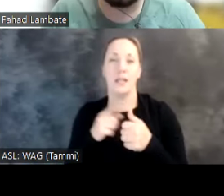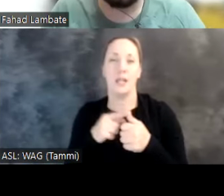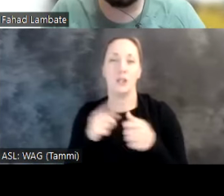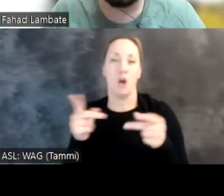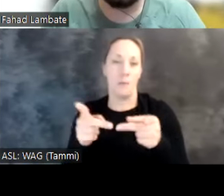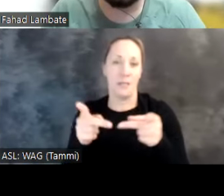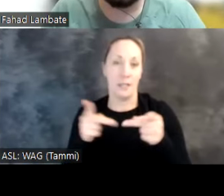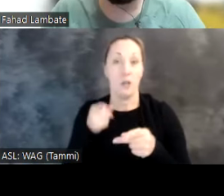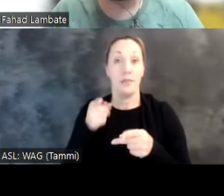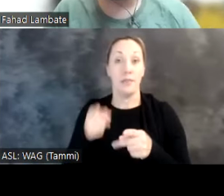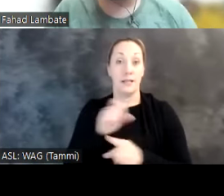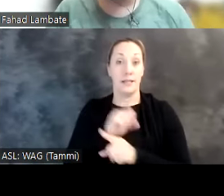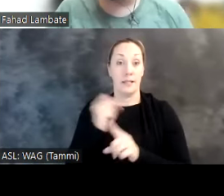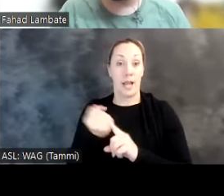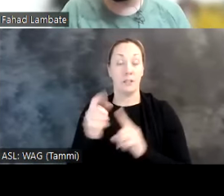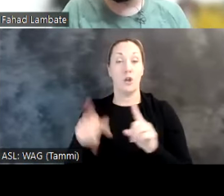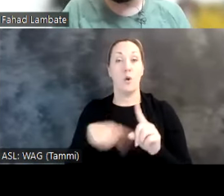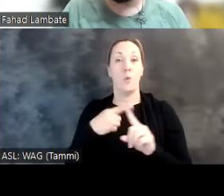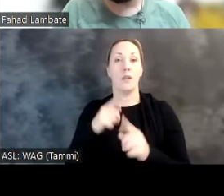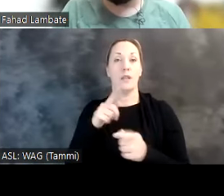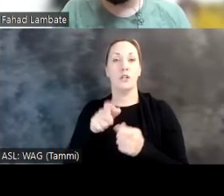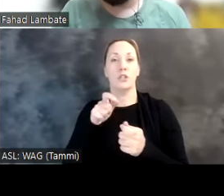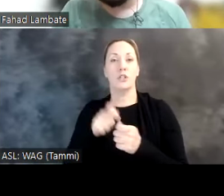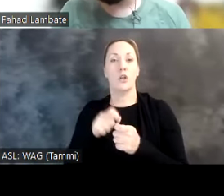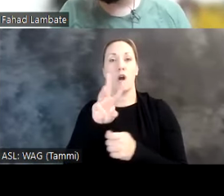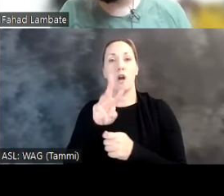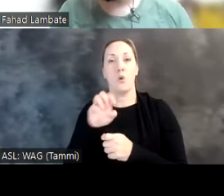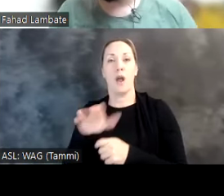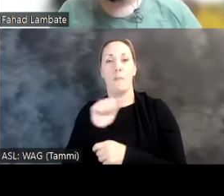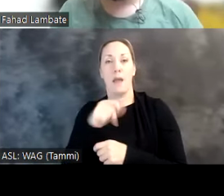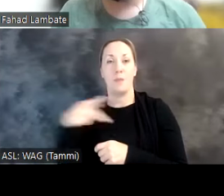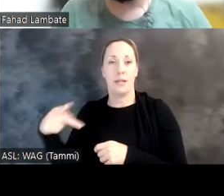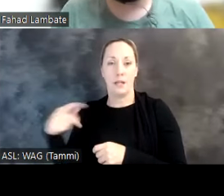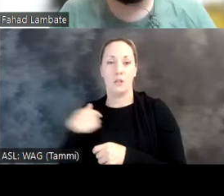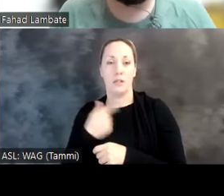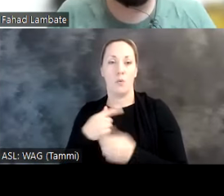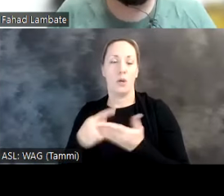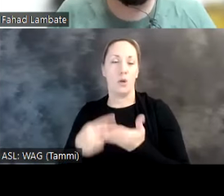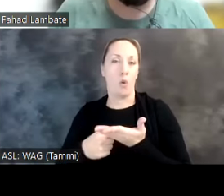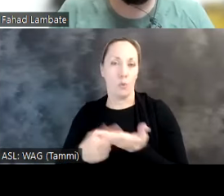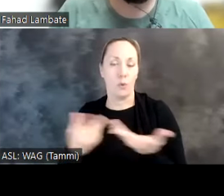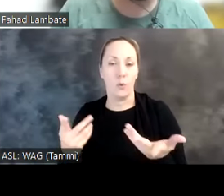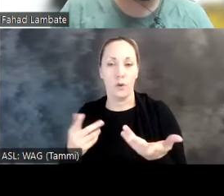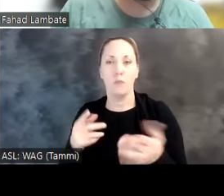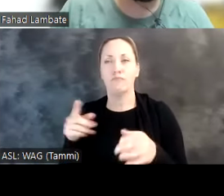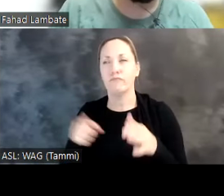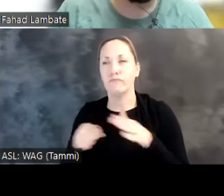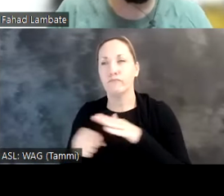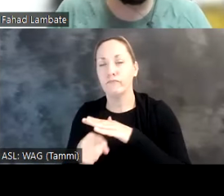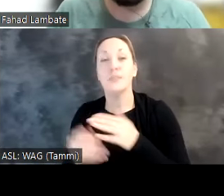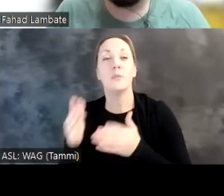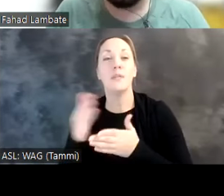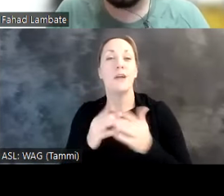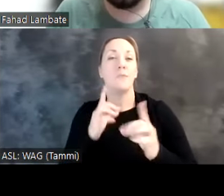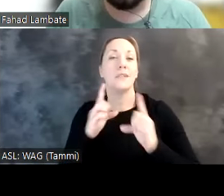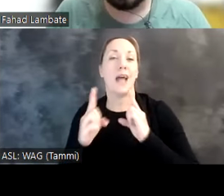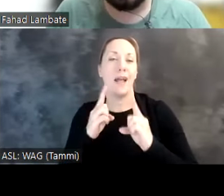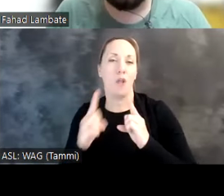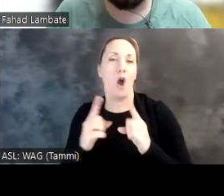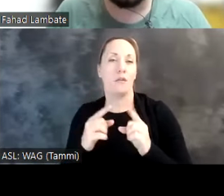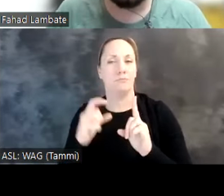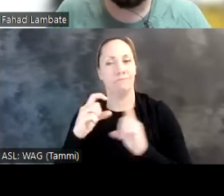this case, when there are certain web applications which we go through, so there would be certain dialogues most